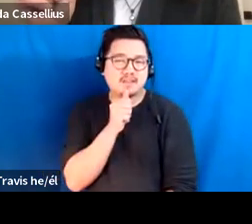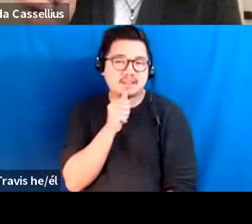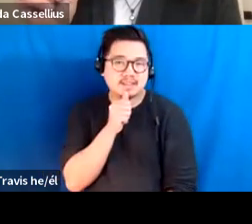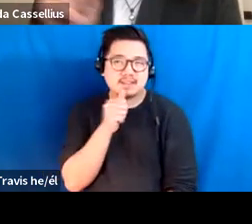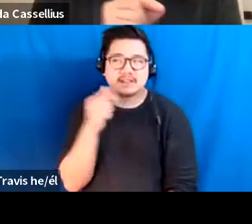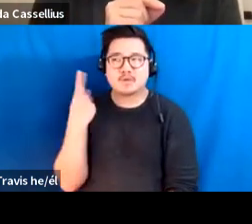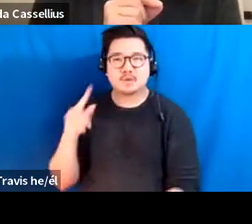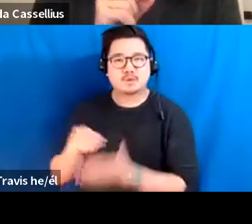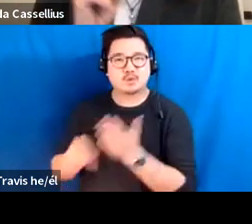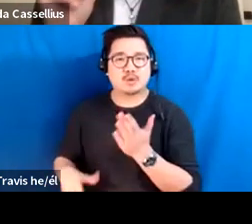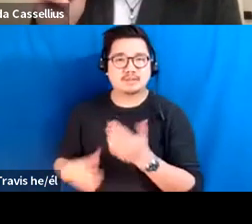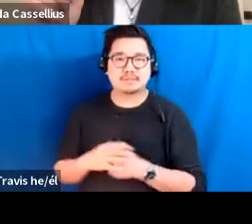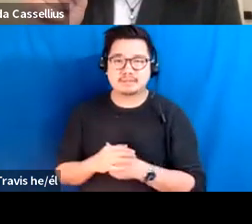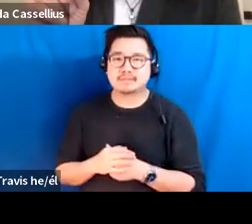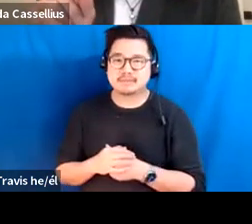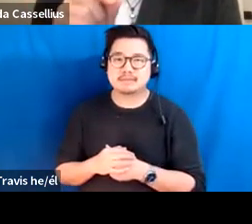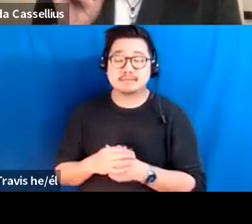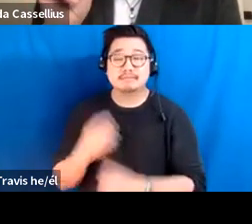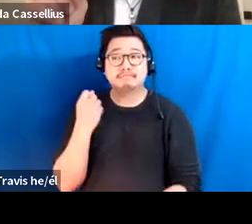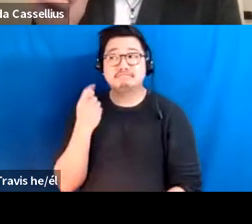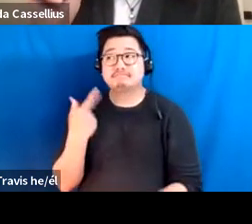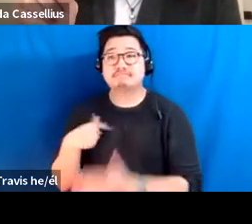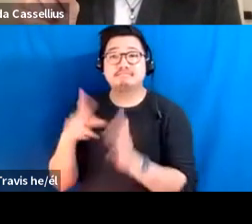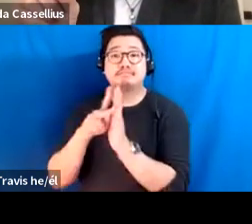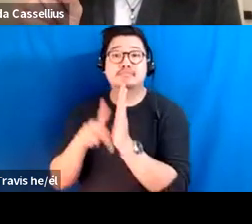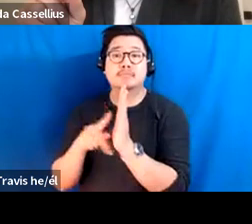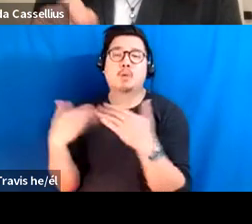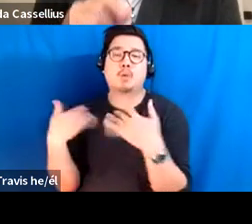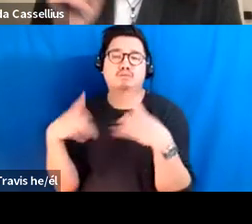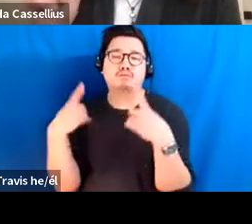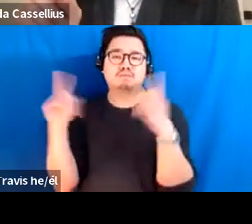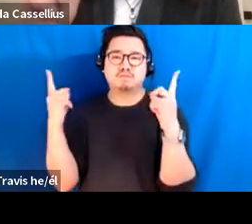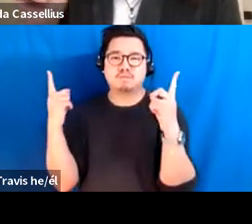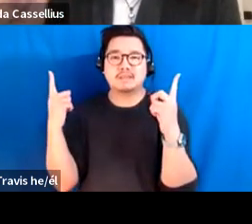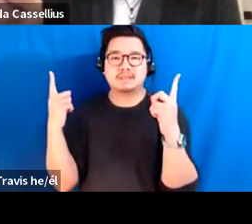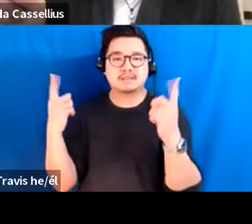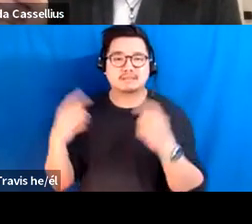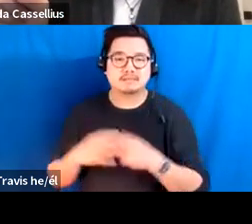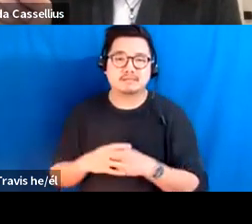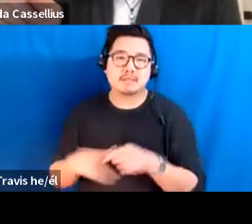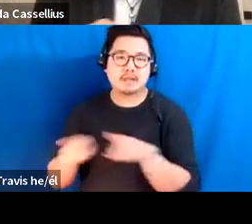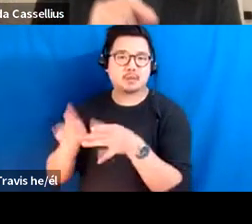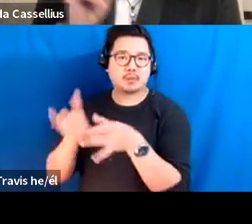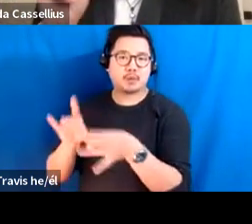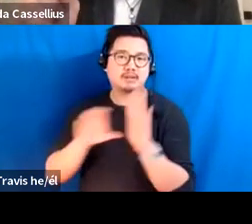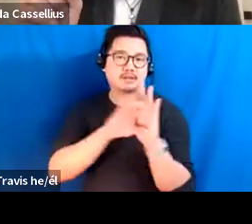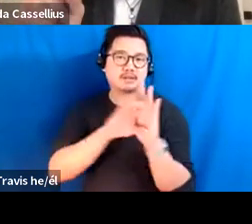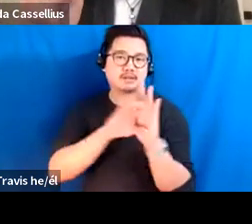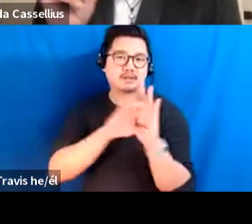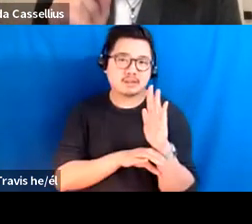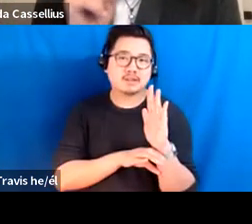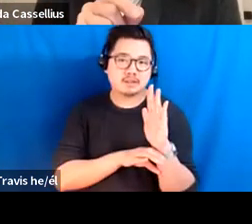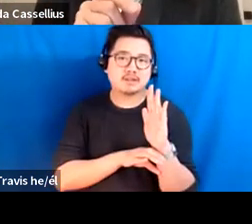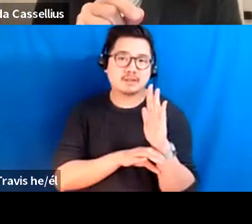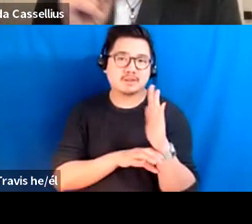students and that policy was a huge achievement and it's related to the code of conduct and just what we